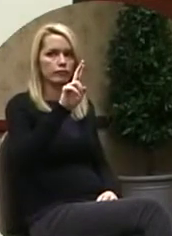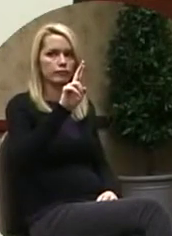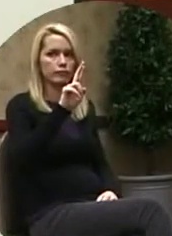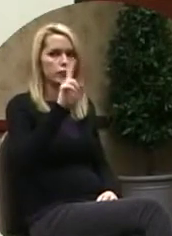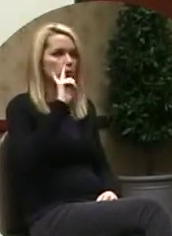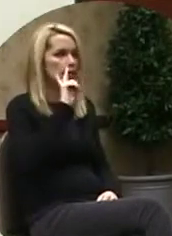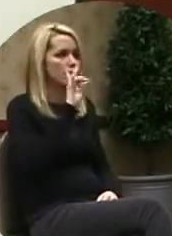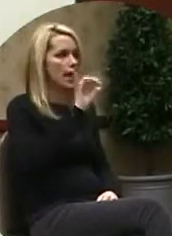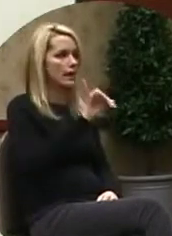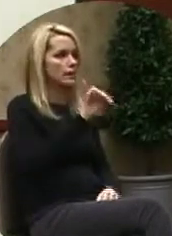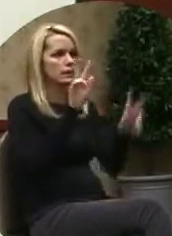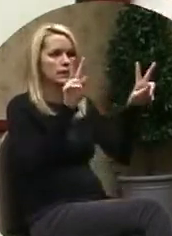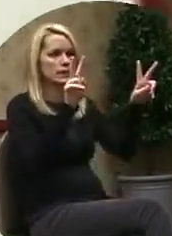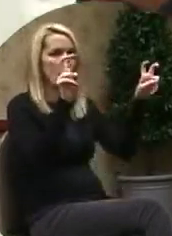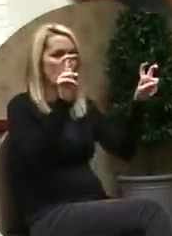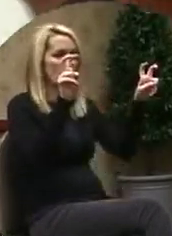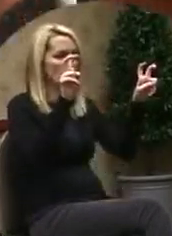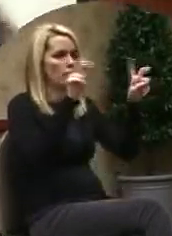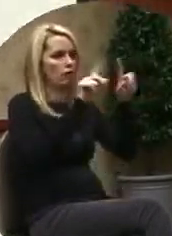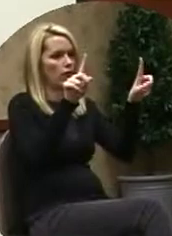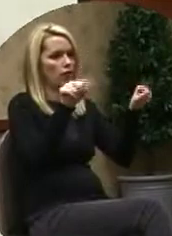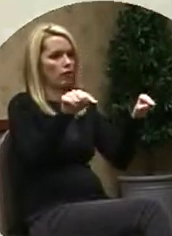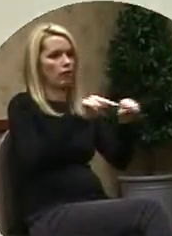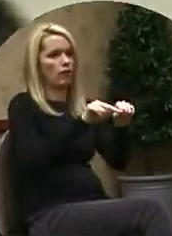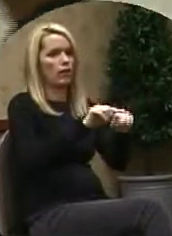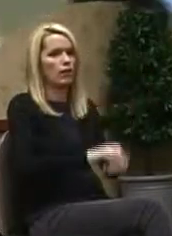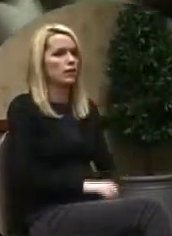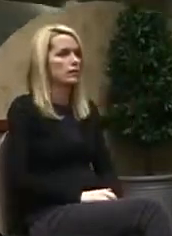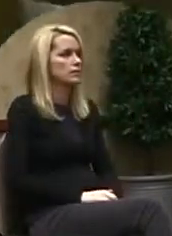See that? Just a title page.